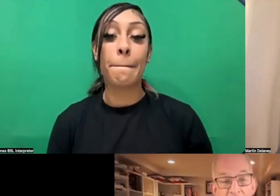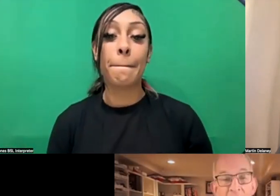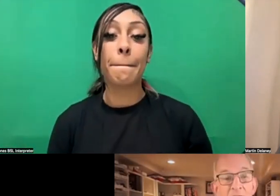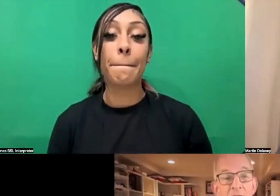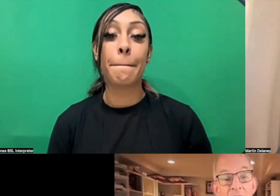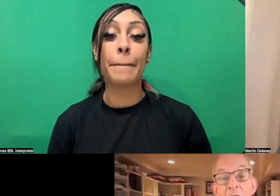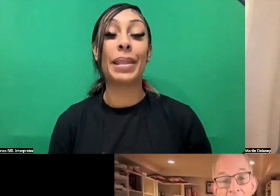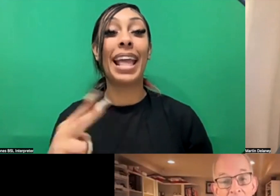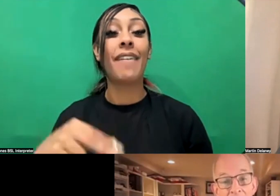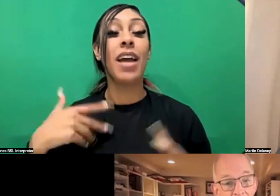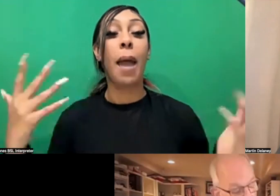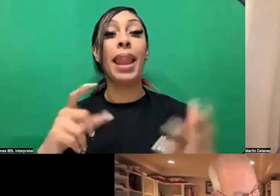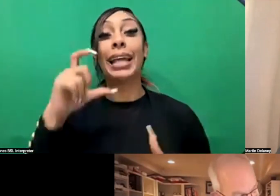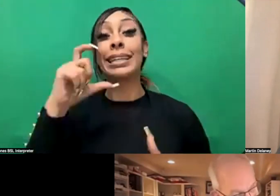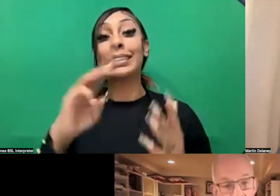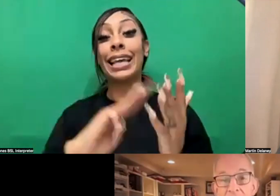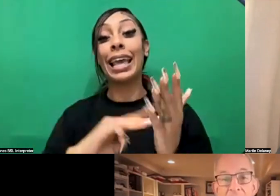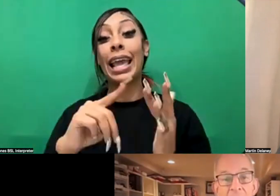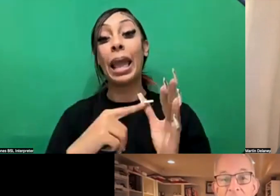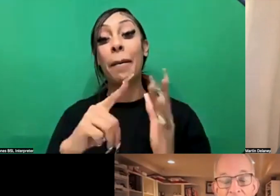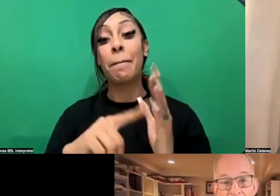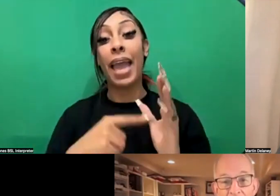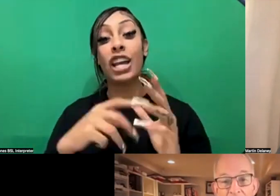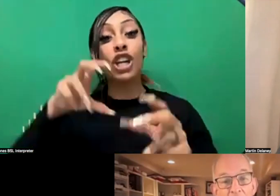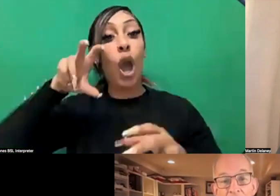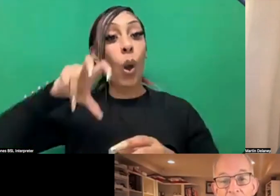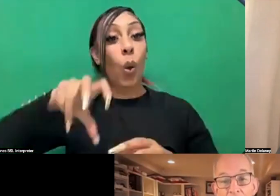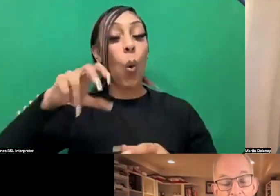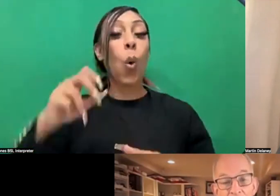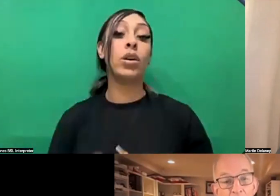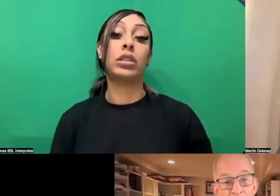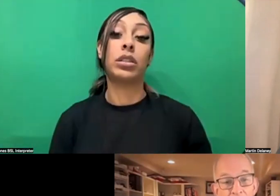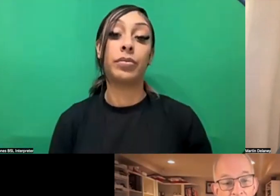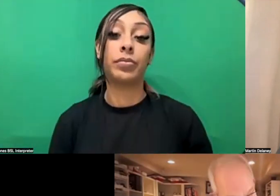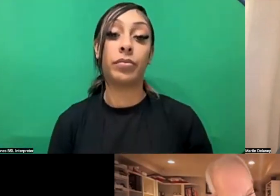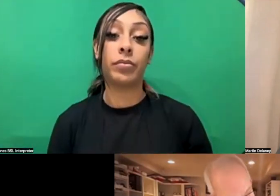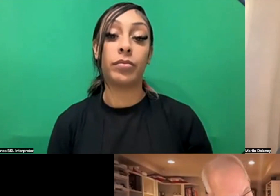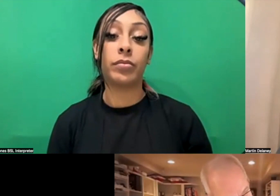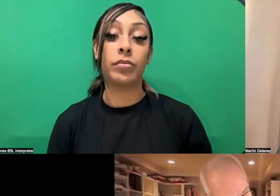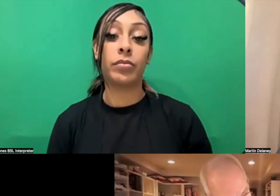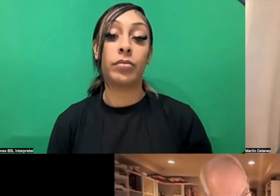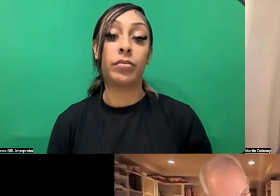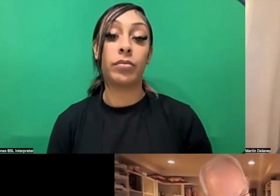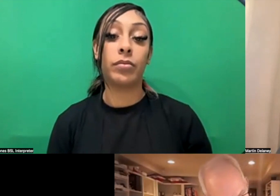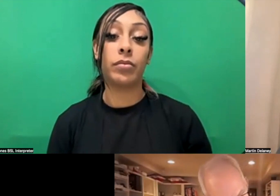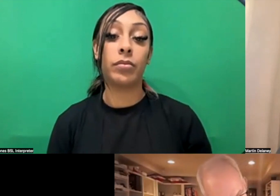C major triad, it's the same fingering regardless of which of the 12 keys I play.